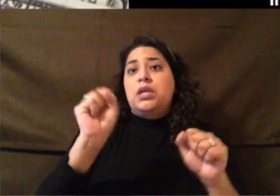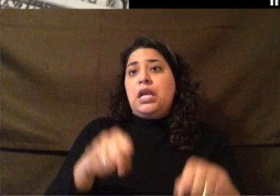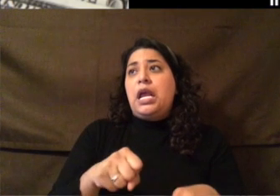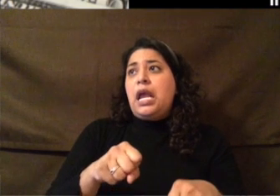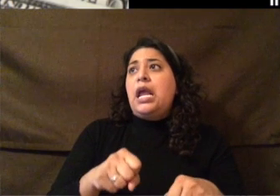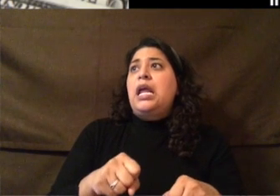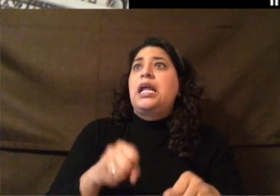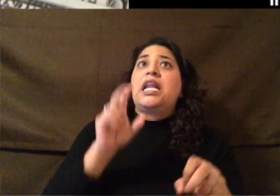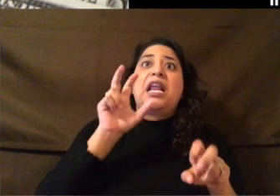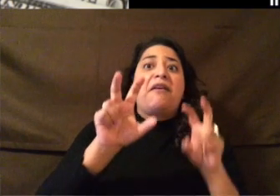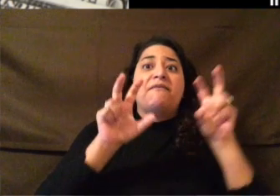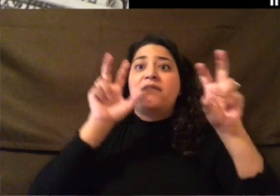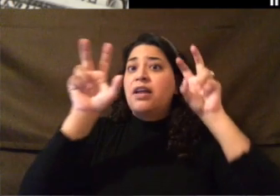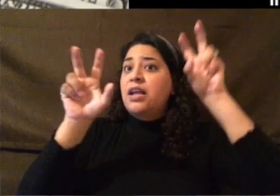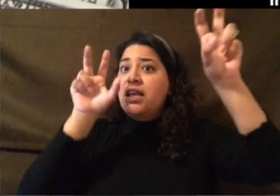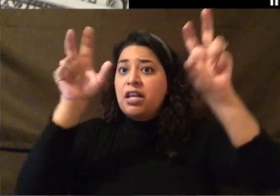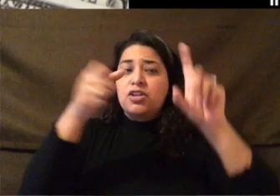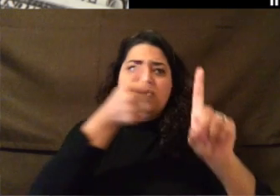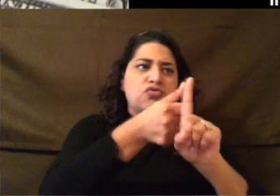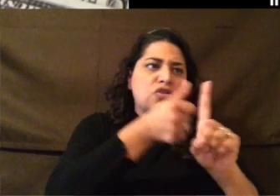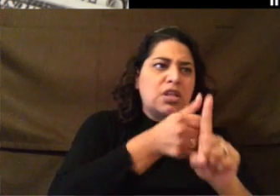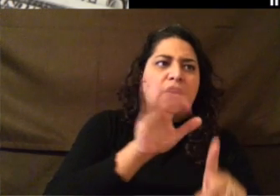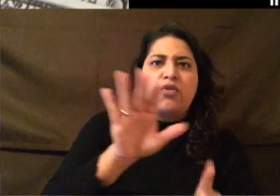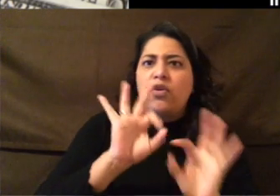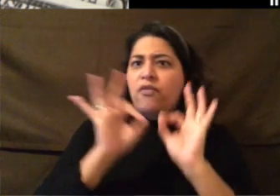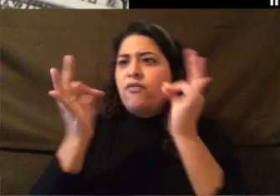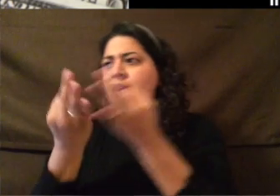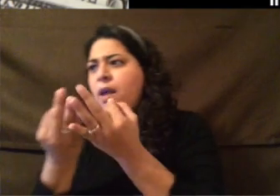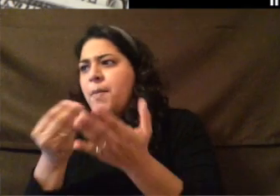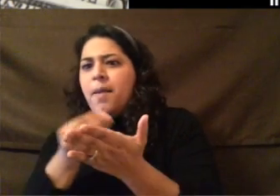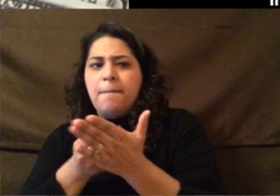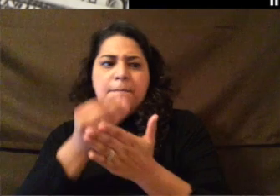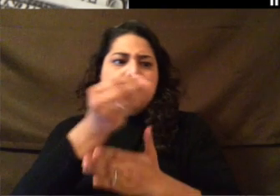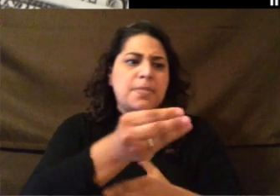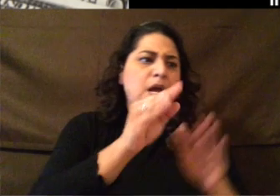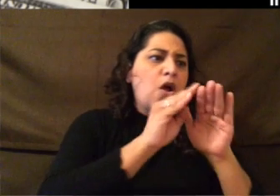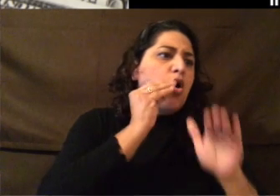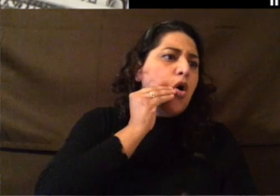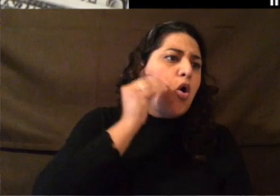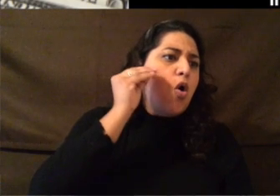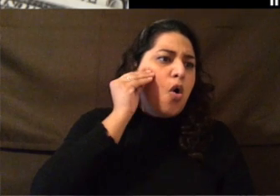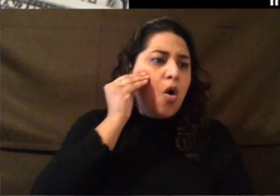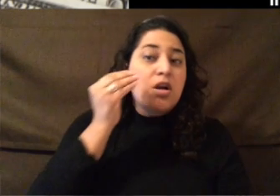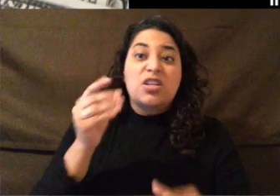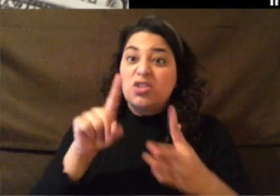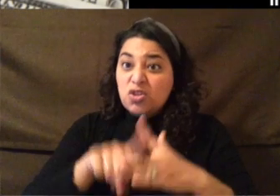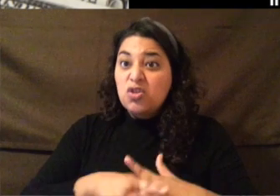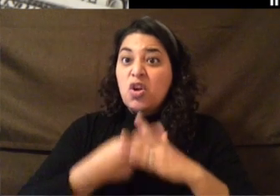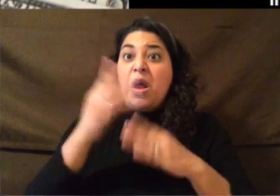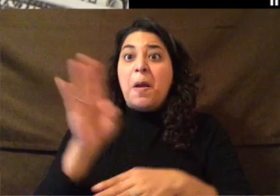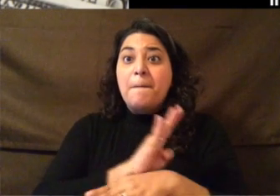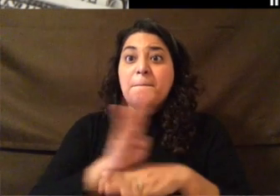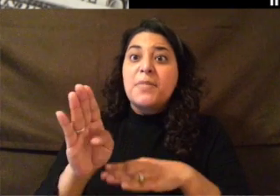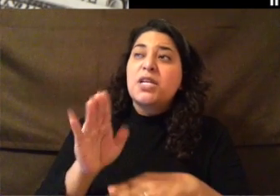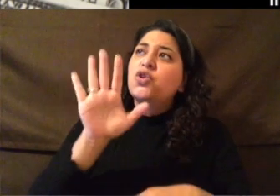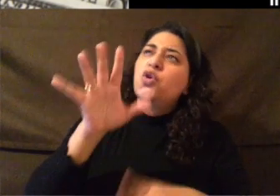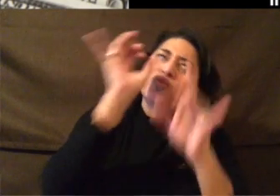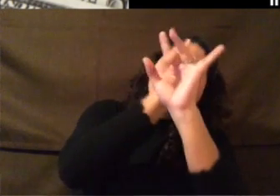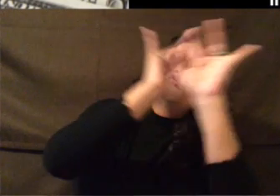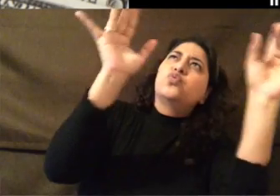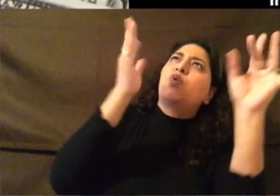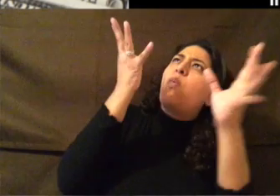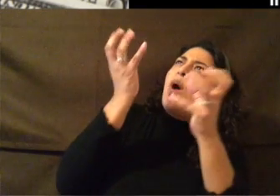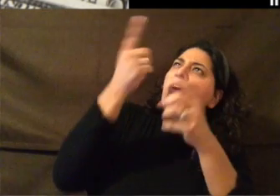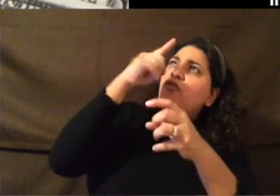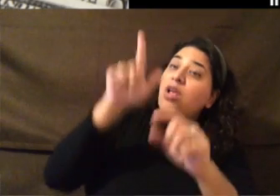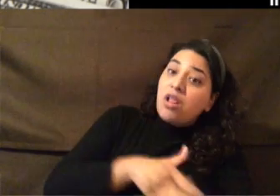Okay. You can do this by investing in yourself and your family. So, like buying a home or even starting a business that you've been dreaming about